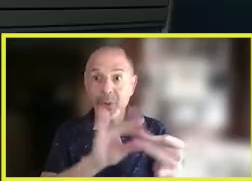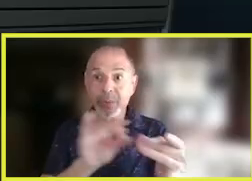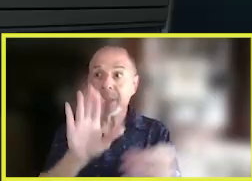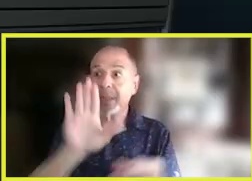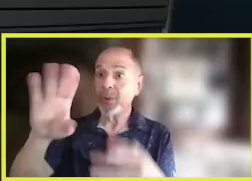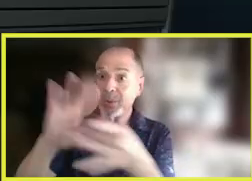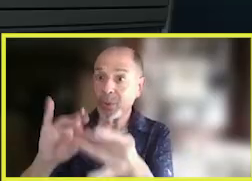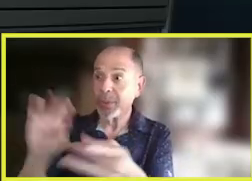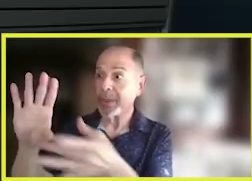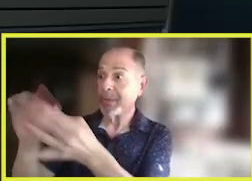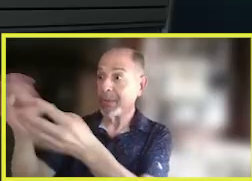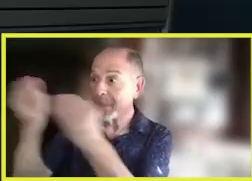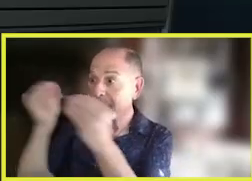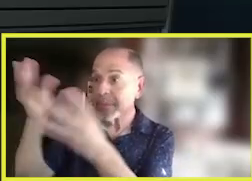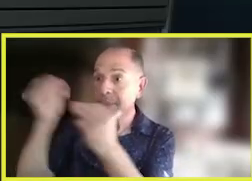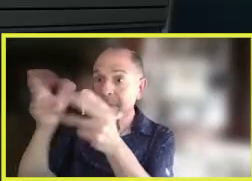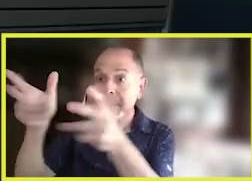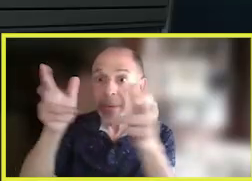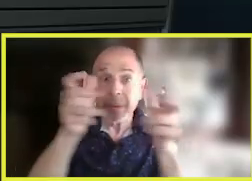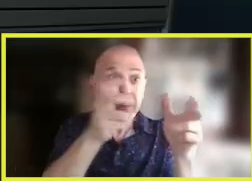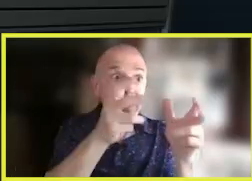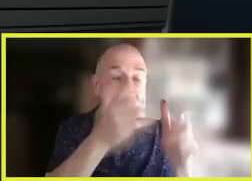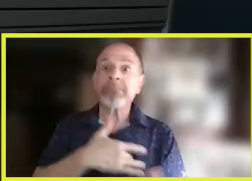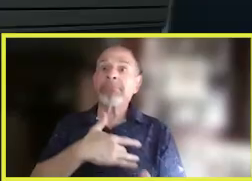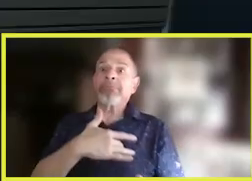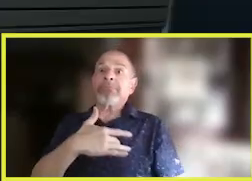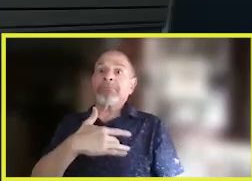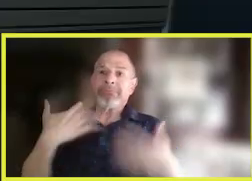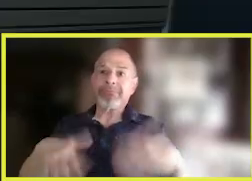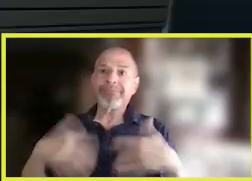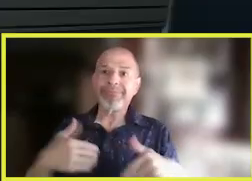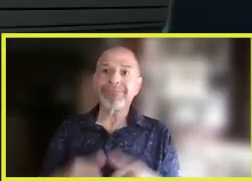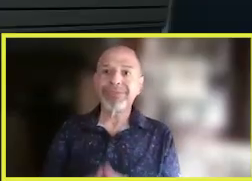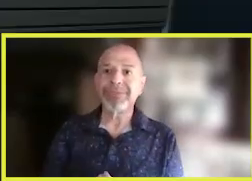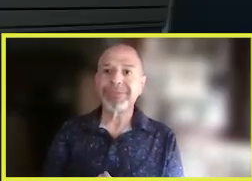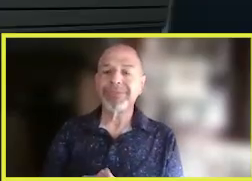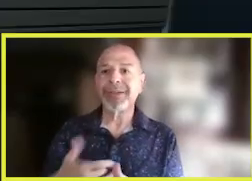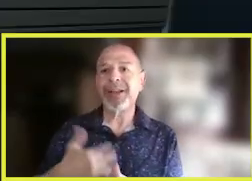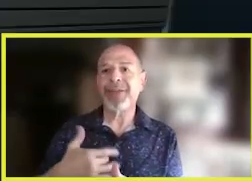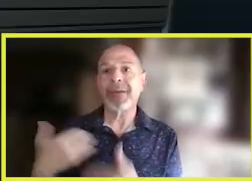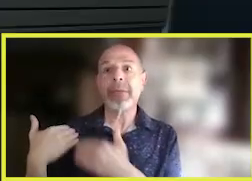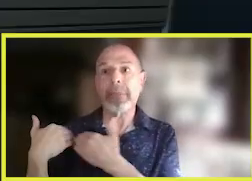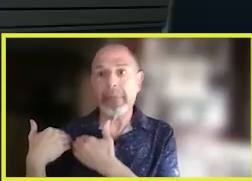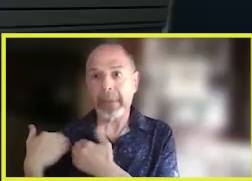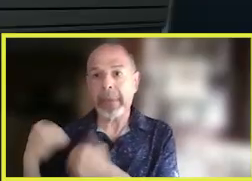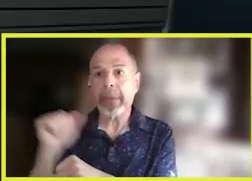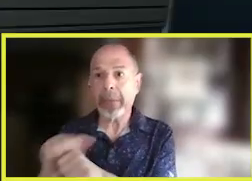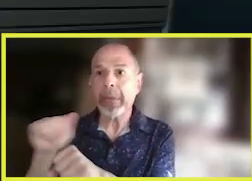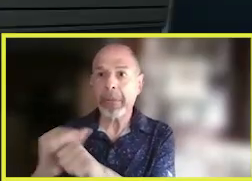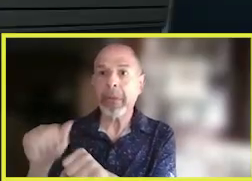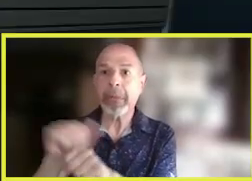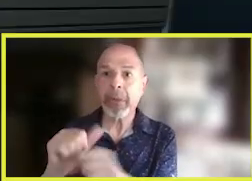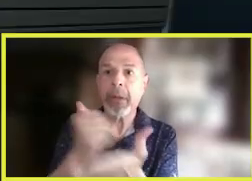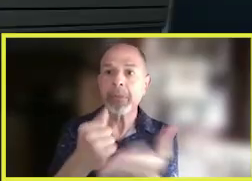I know for me that it has really caused me to feel very responsible for working hard all the